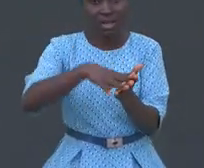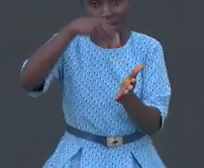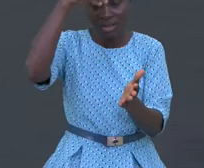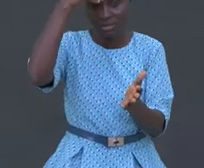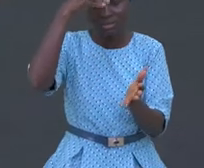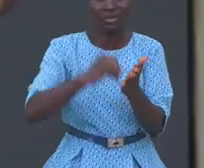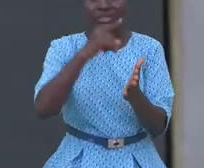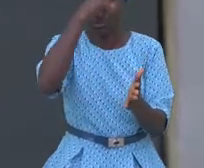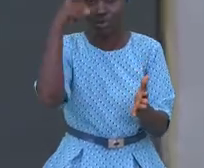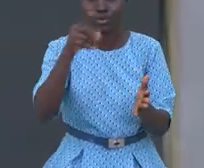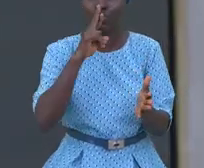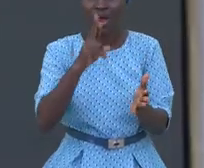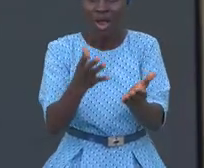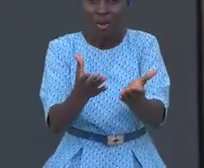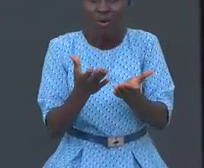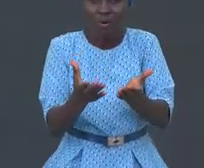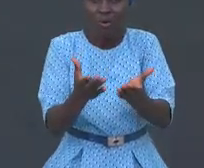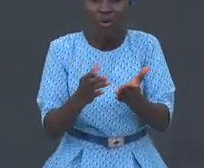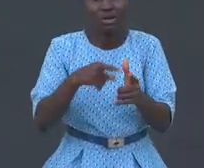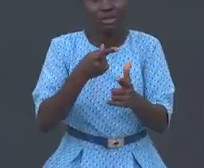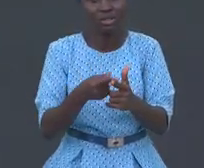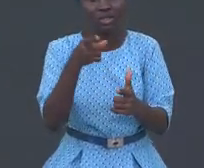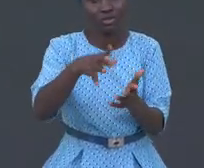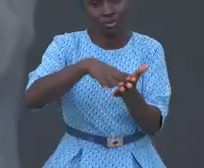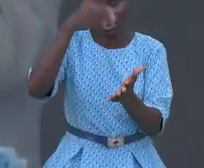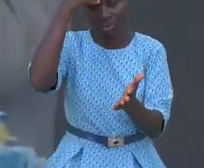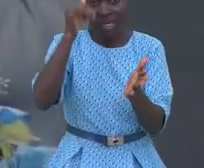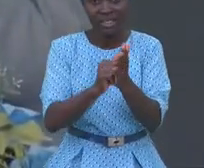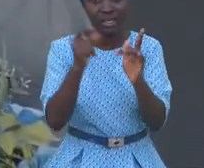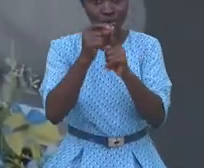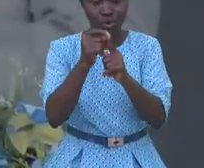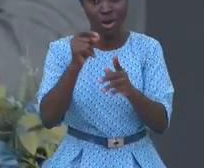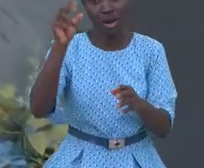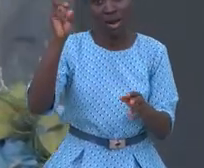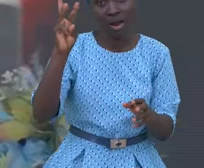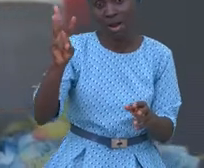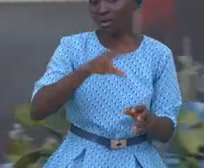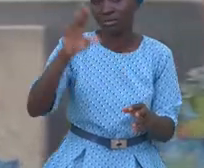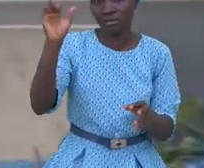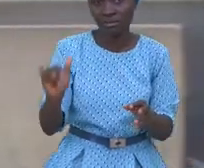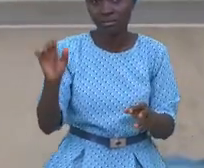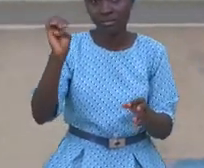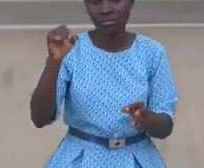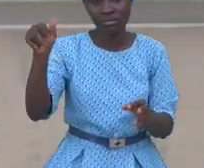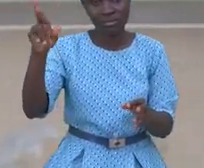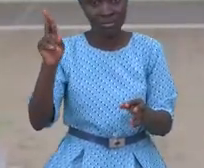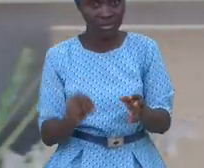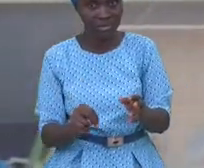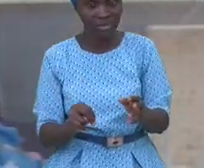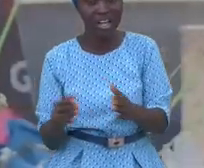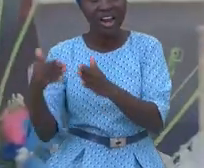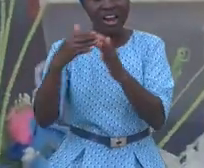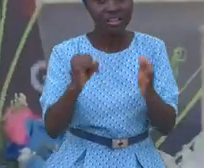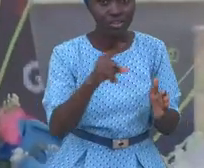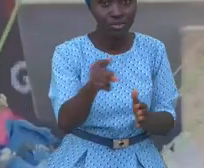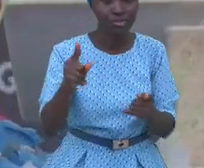you learn. That word yearn, leading to learn,